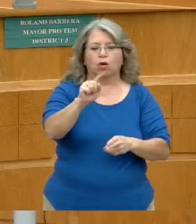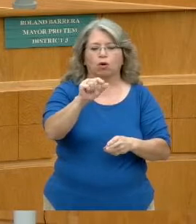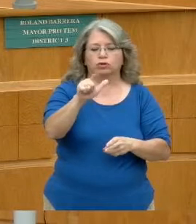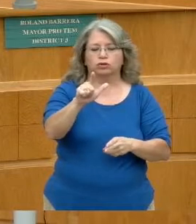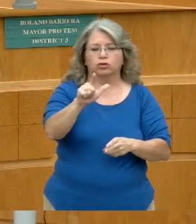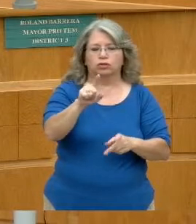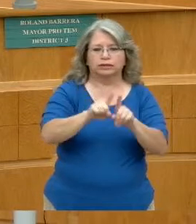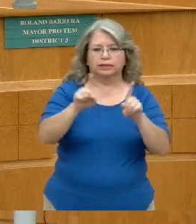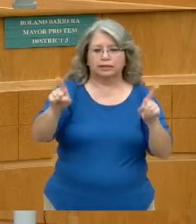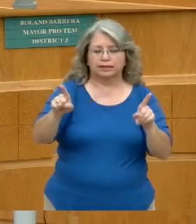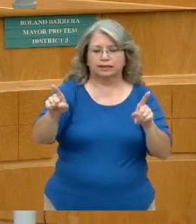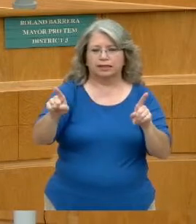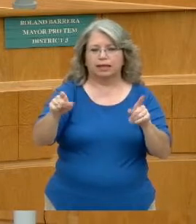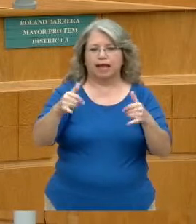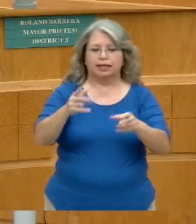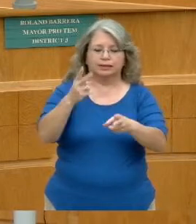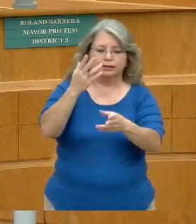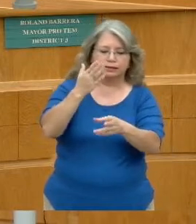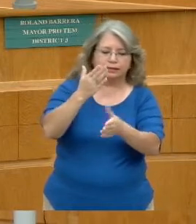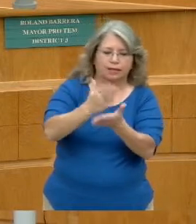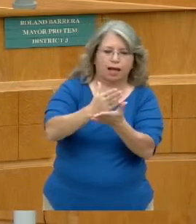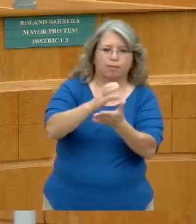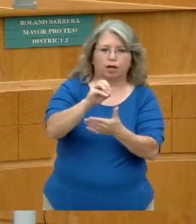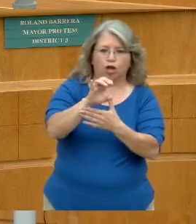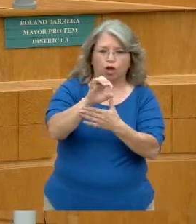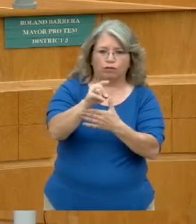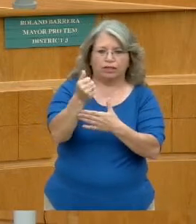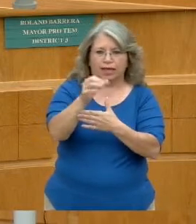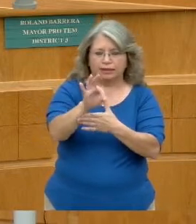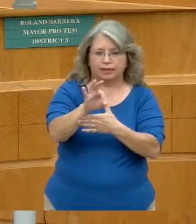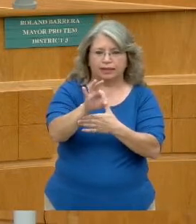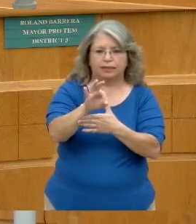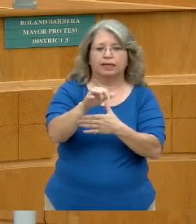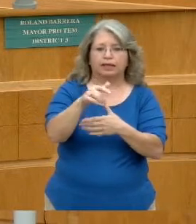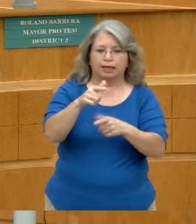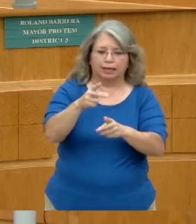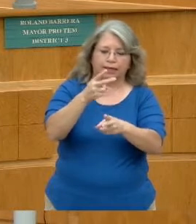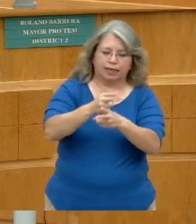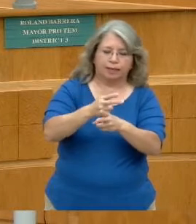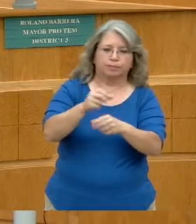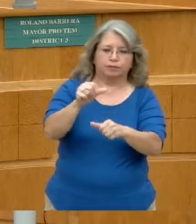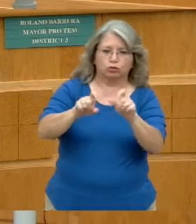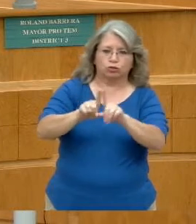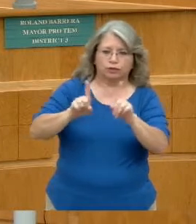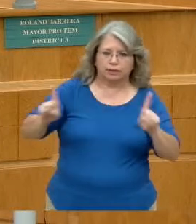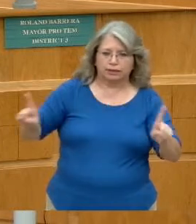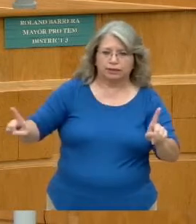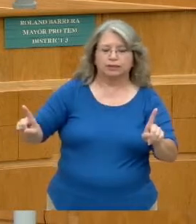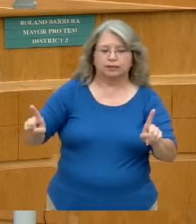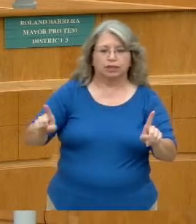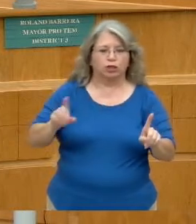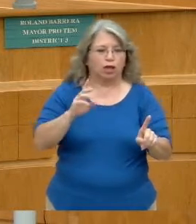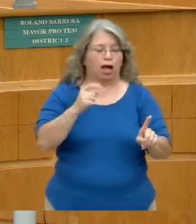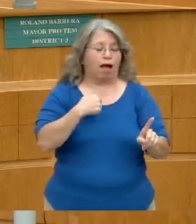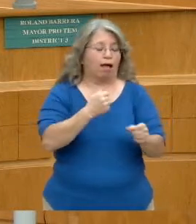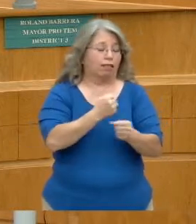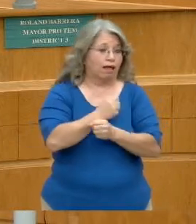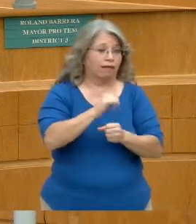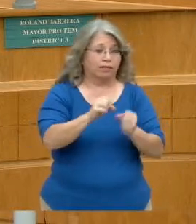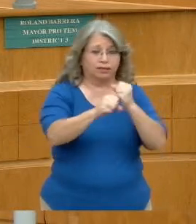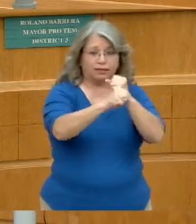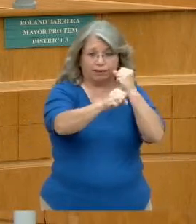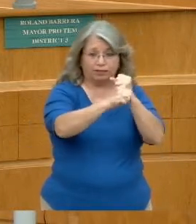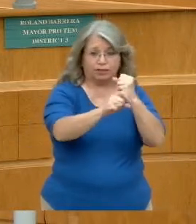Keep your social distance. So we love this ad, and you will see it prominently displayed at all of